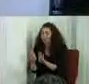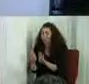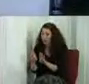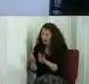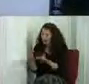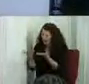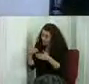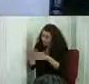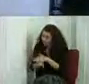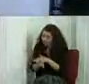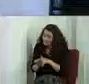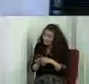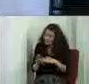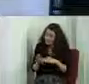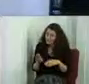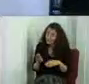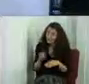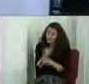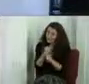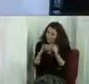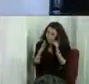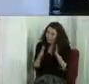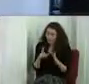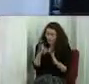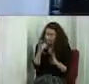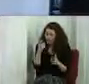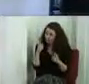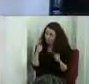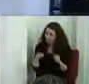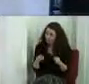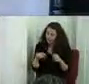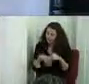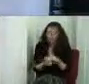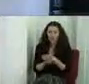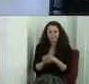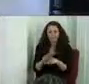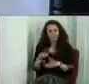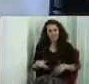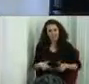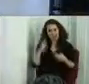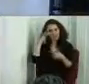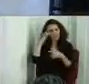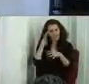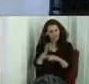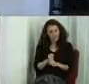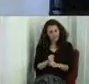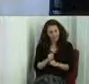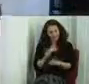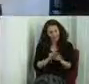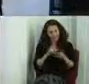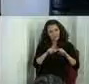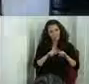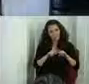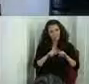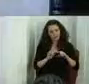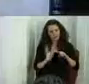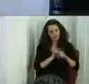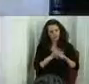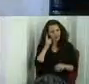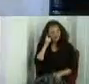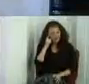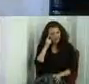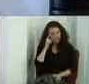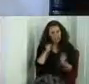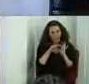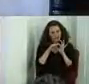because somehow we have to go into blind faith rather than a faith that is actually dependent on our thinking and on our relationship